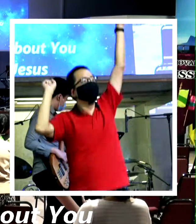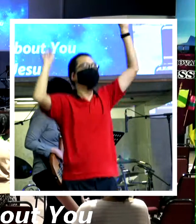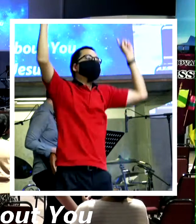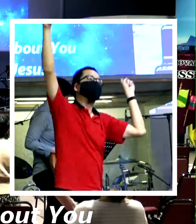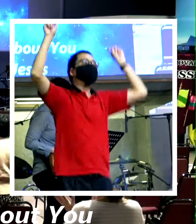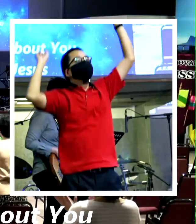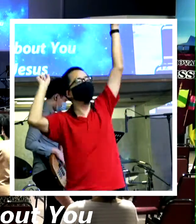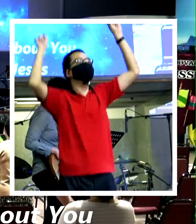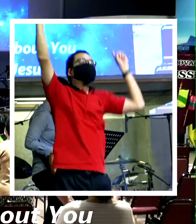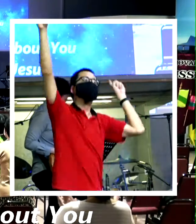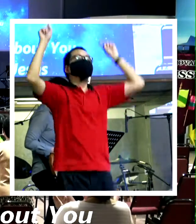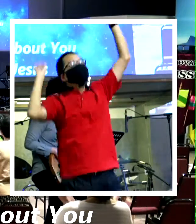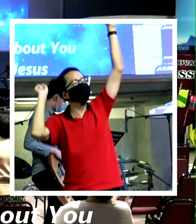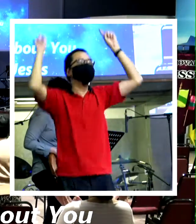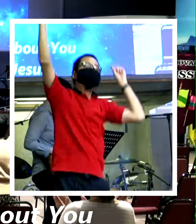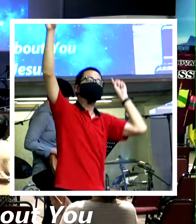It's all about you.